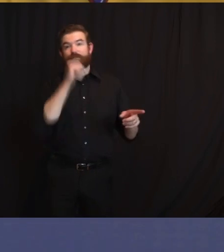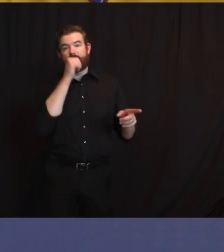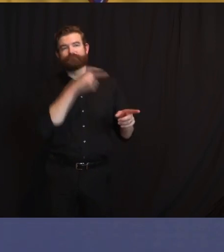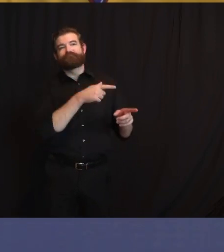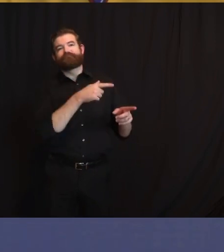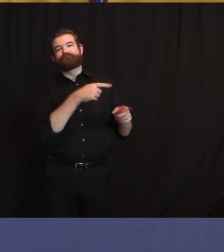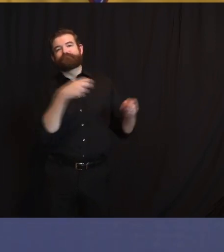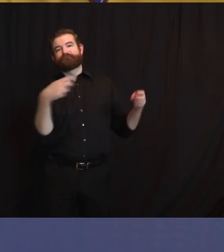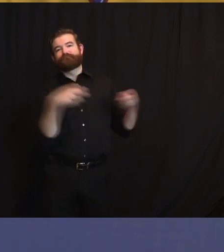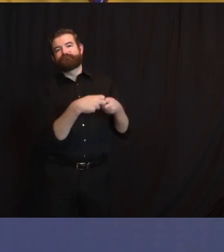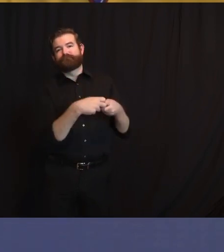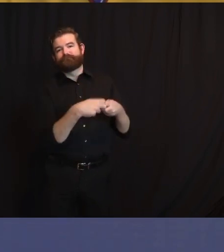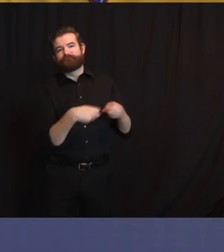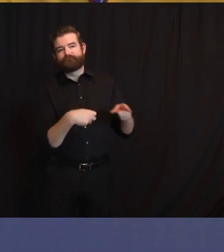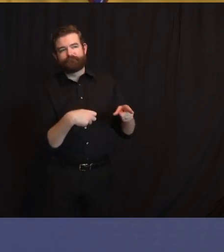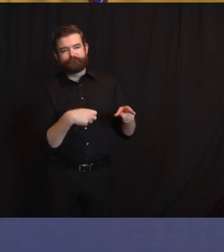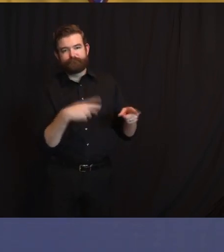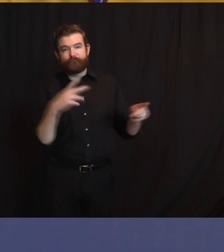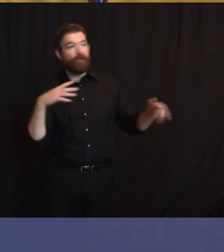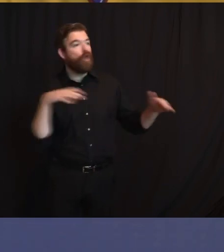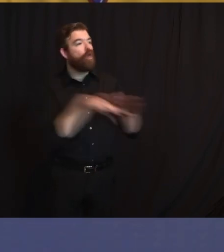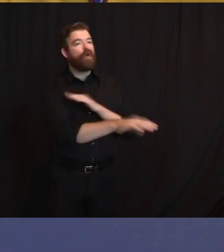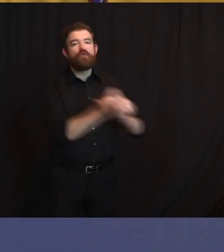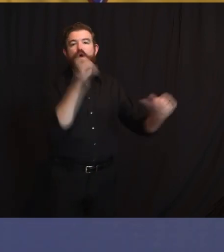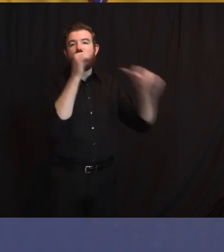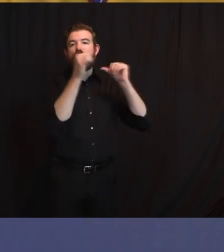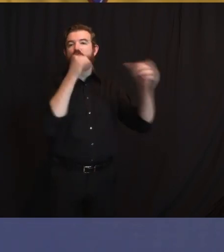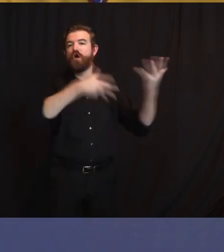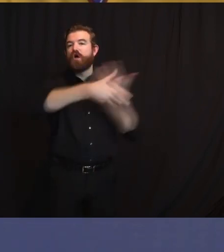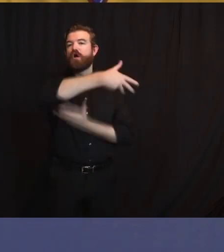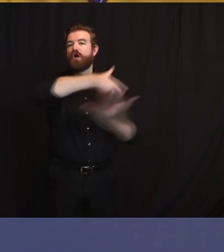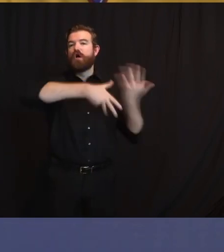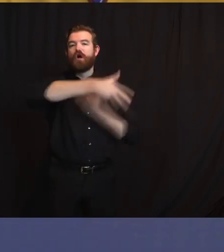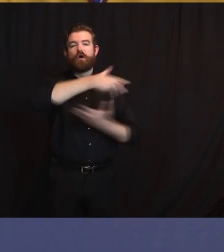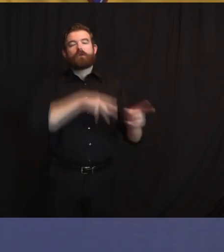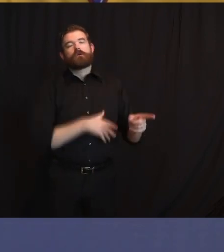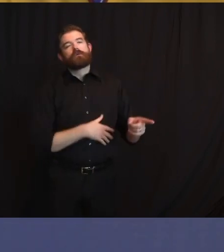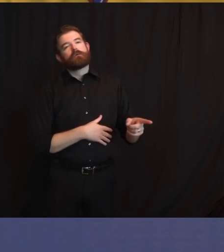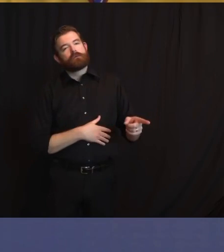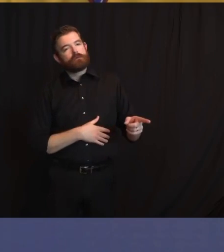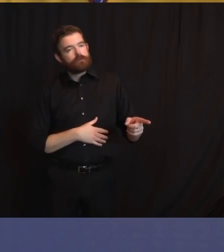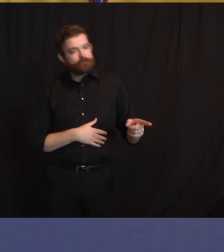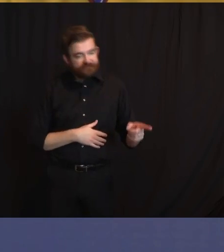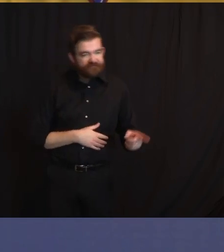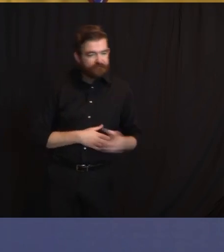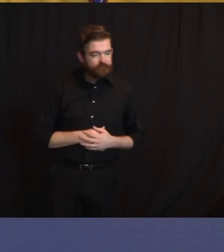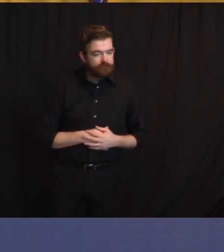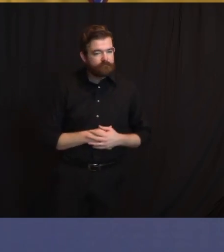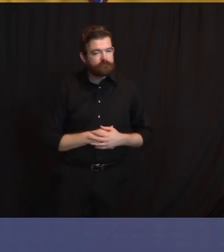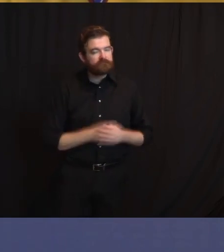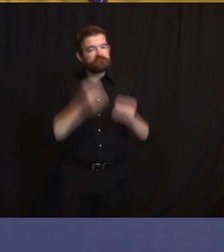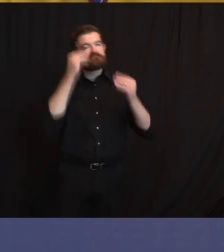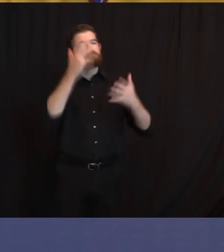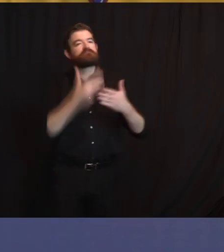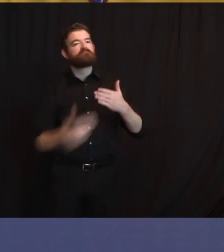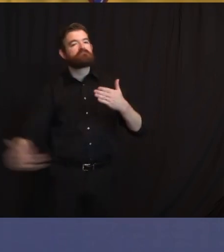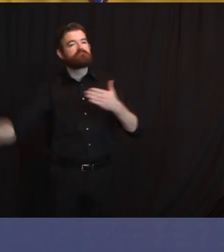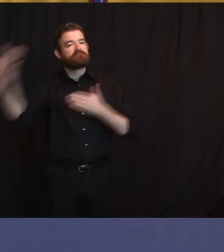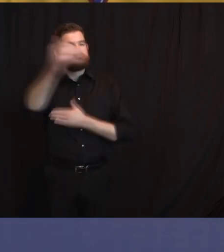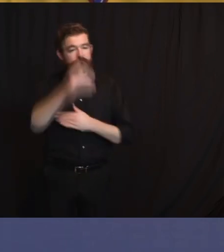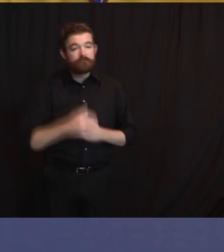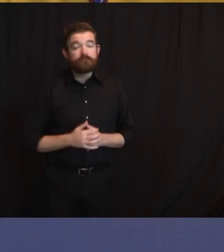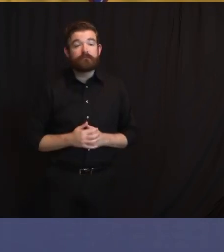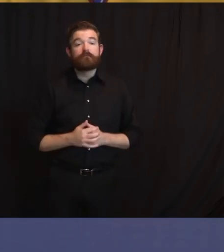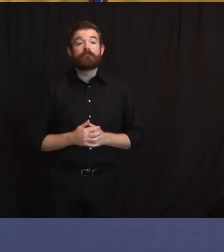that happen. So I wanted to make sure I got those points out there. With that, Elise, we'll start with you. Good afternoon. Hi,